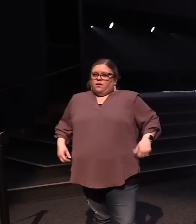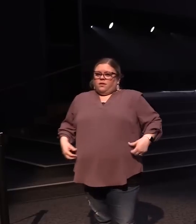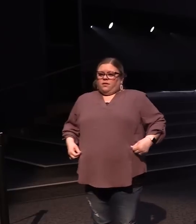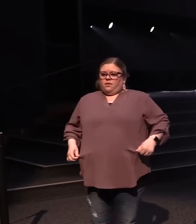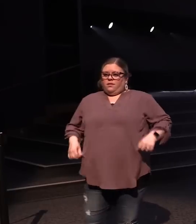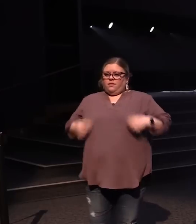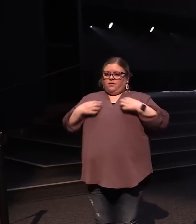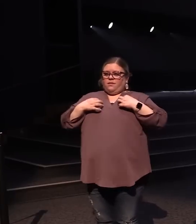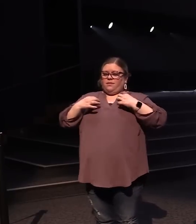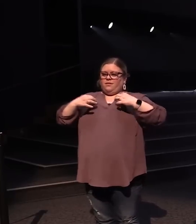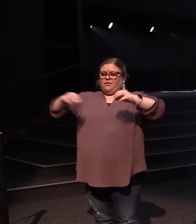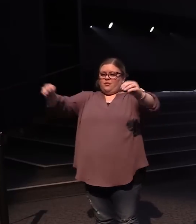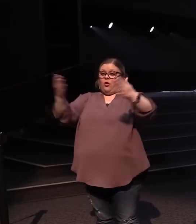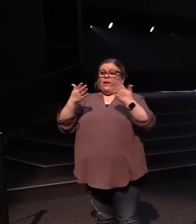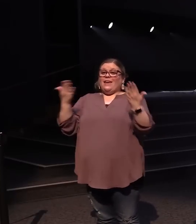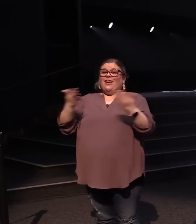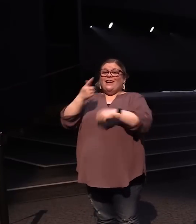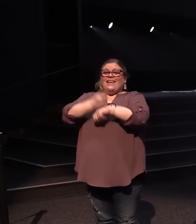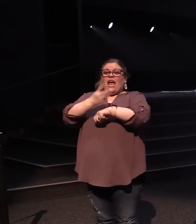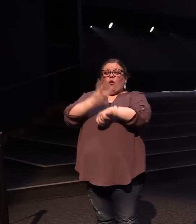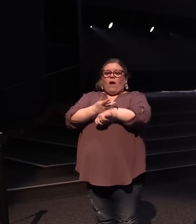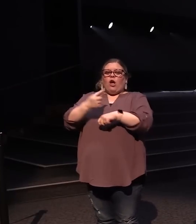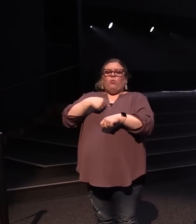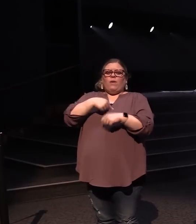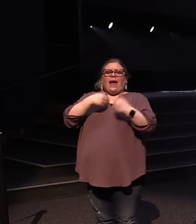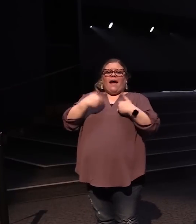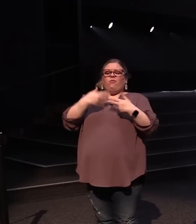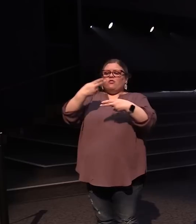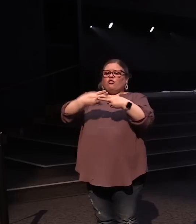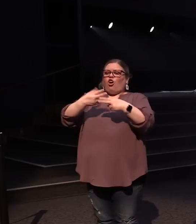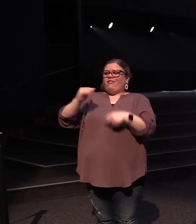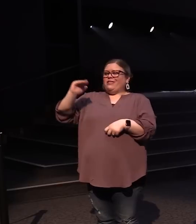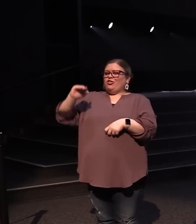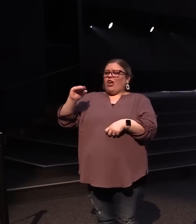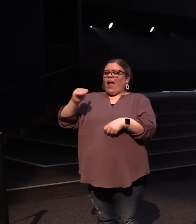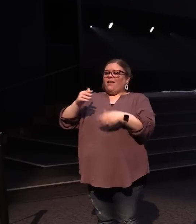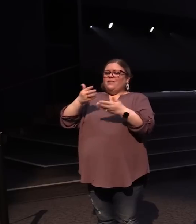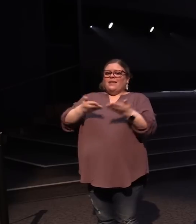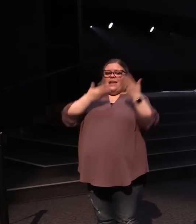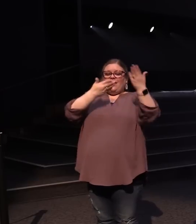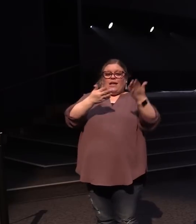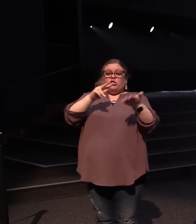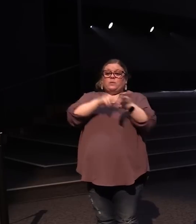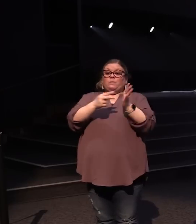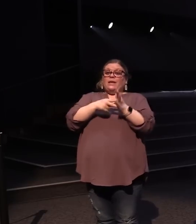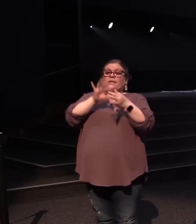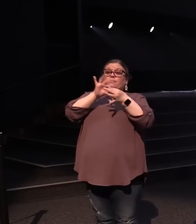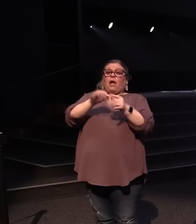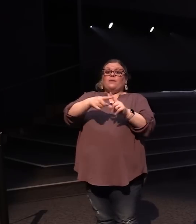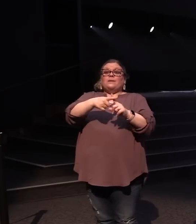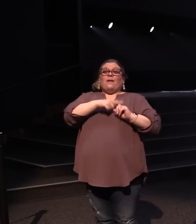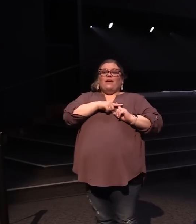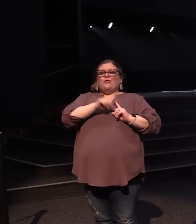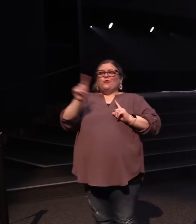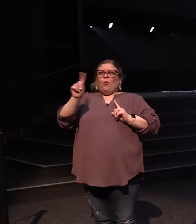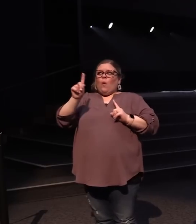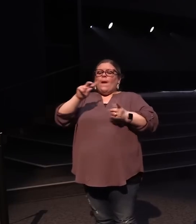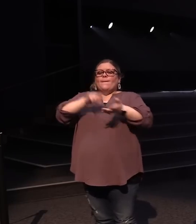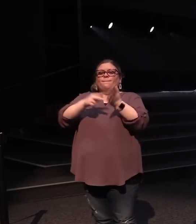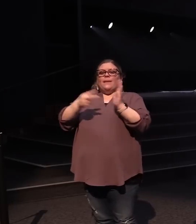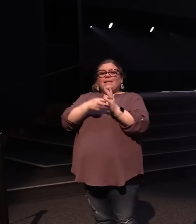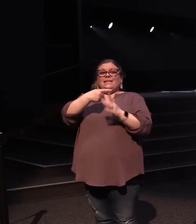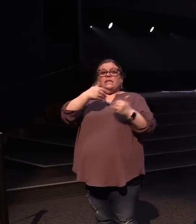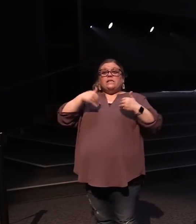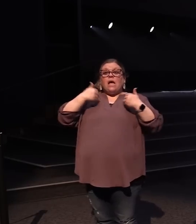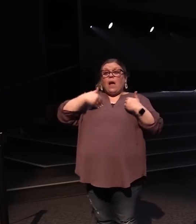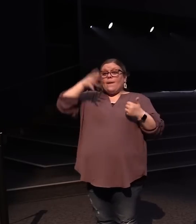So here at Gateway, we participate in child dedication, and really what this is about, it's not about salvation. We're praying that these